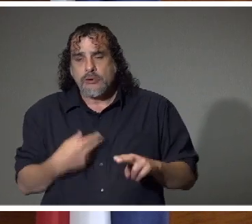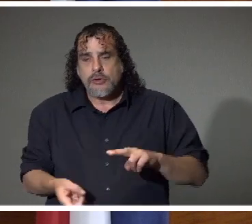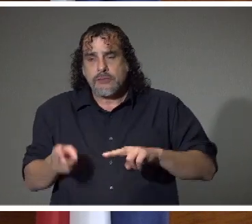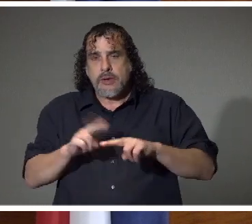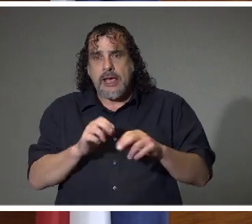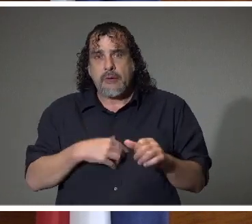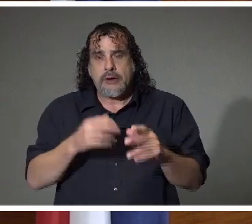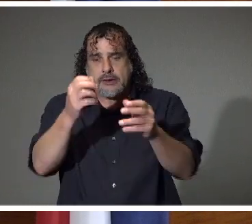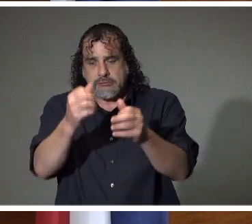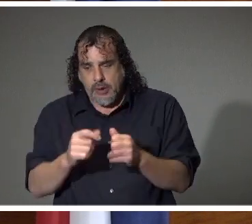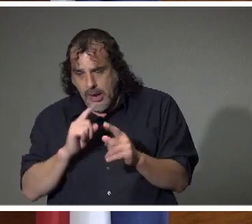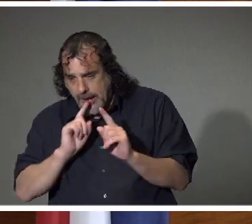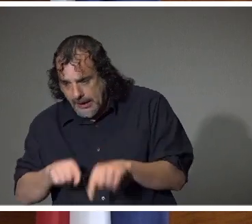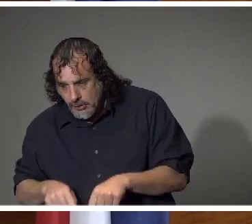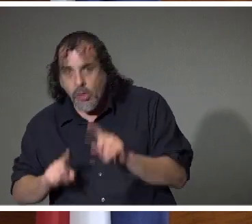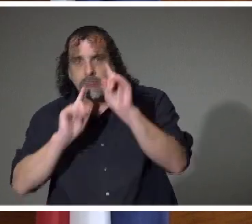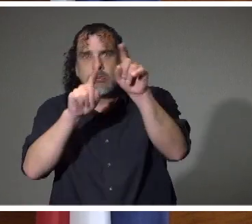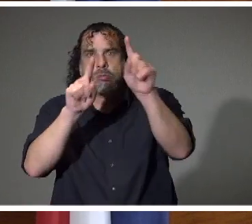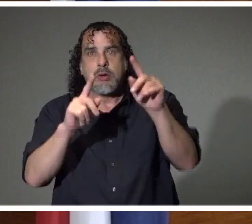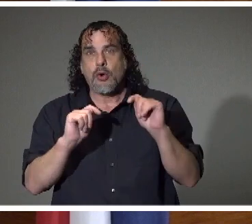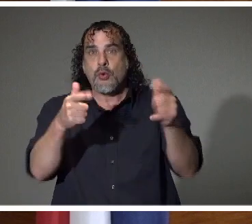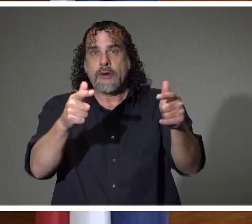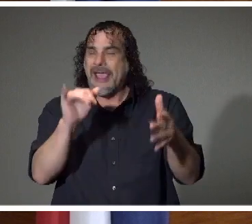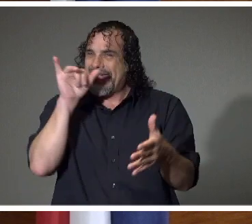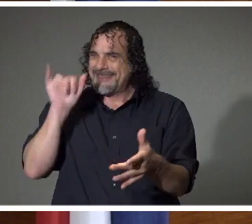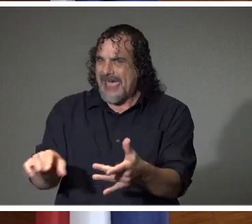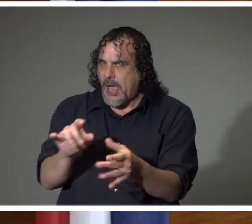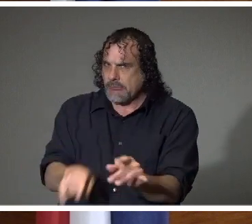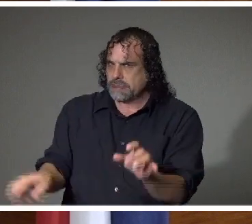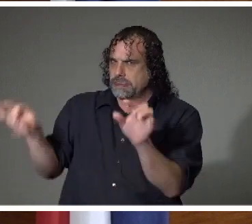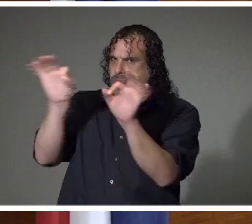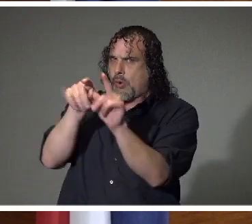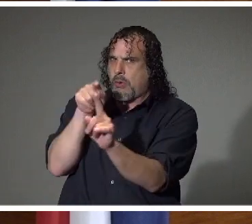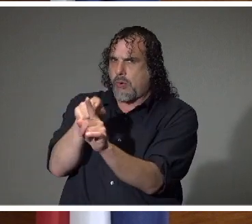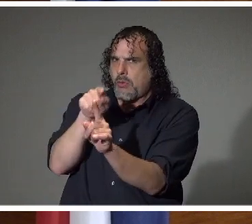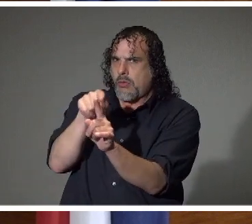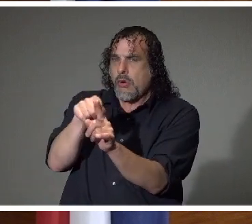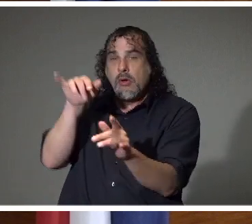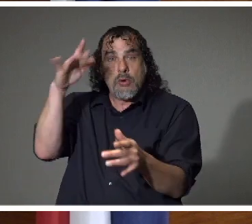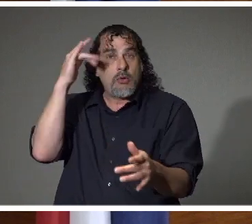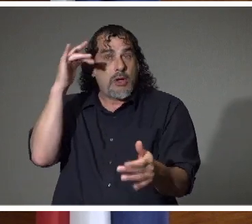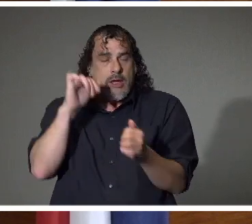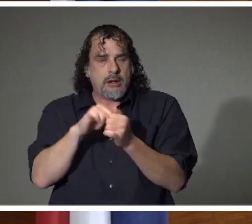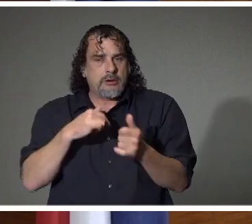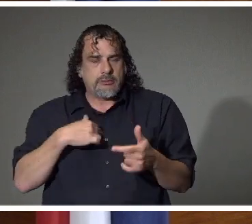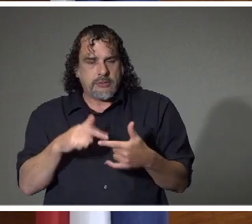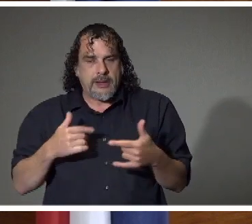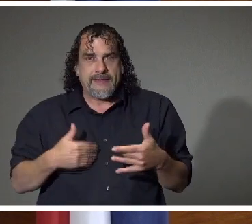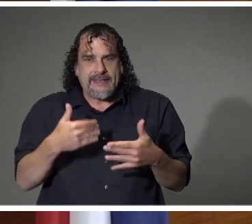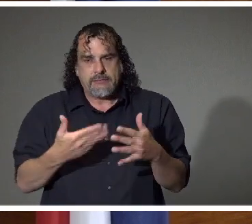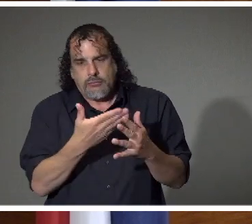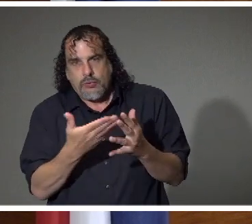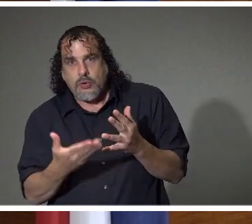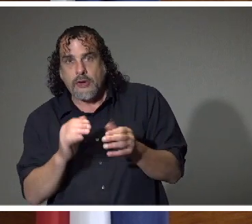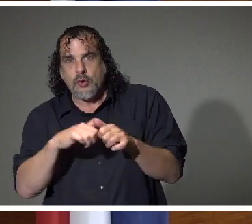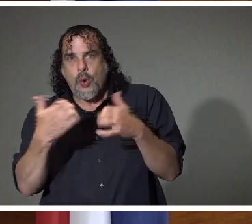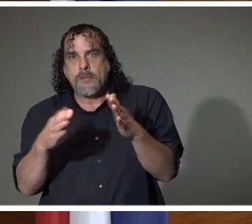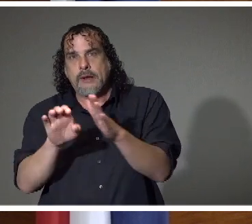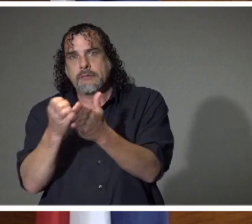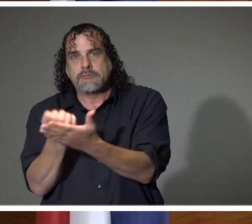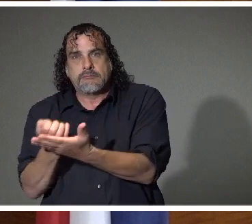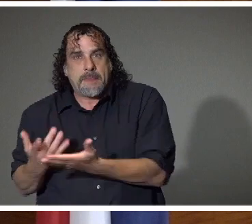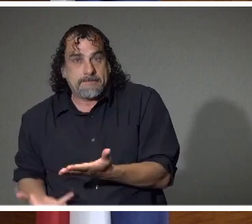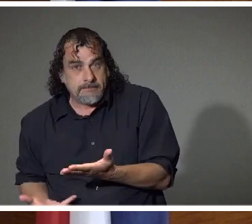can get back very quickly, because that's going to be critically important as we move into the next phases of recovery.